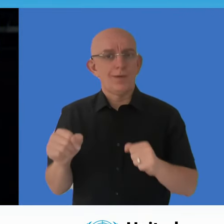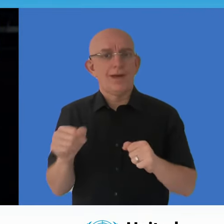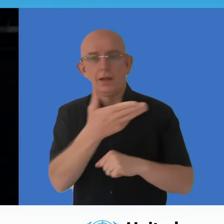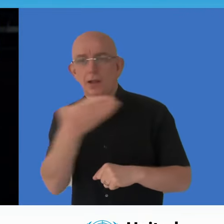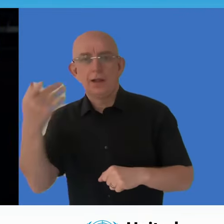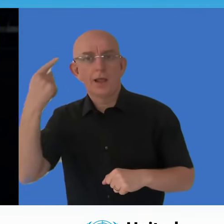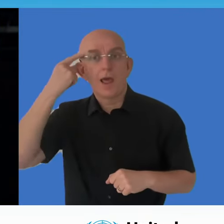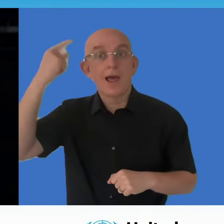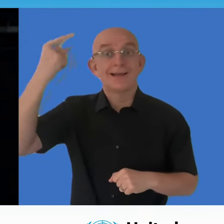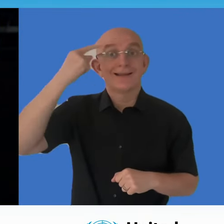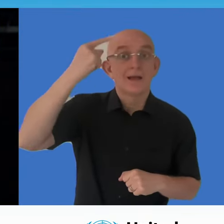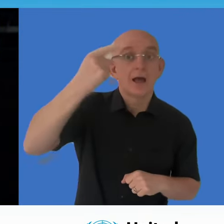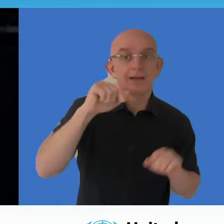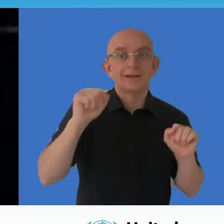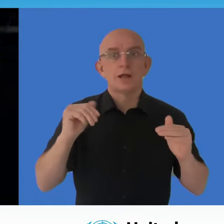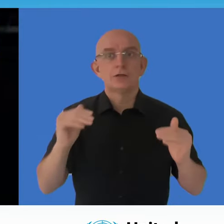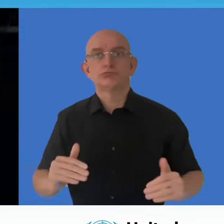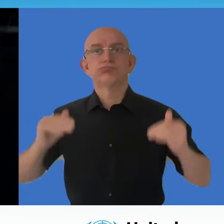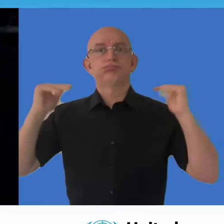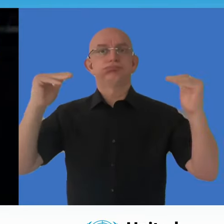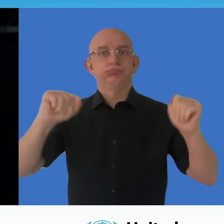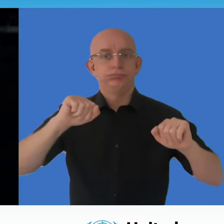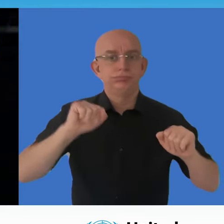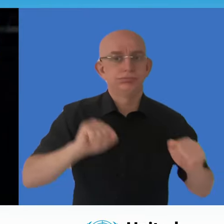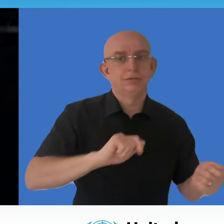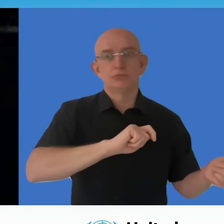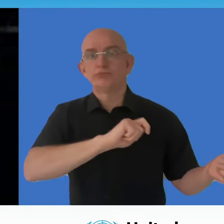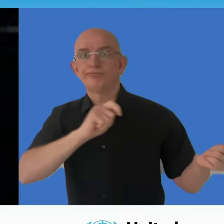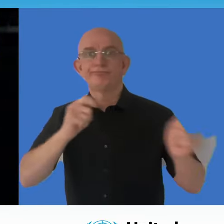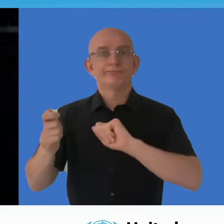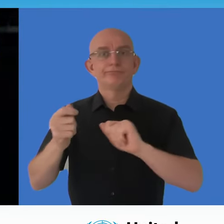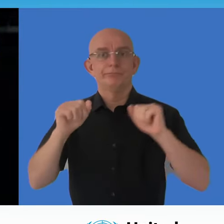to shape the sustainability conversation.